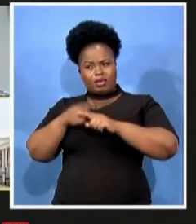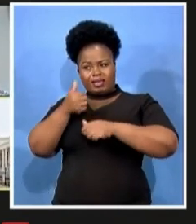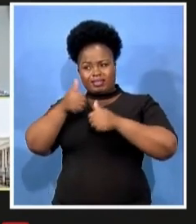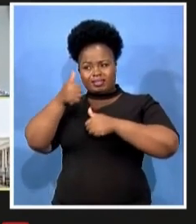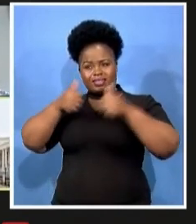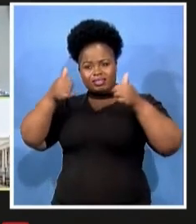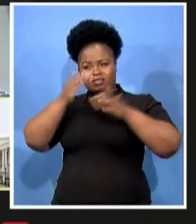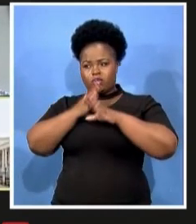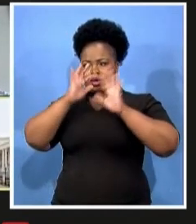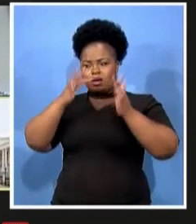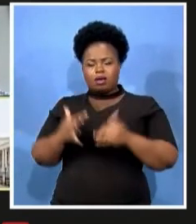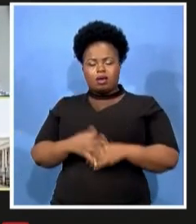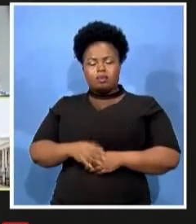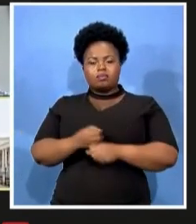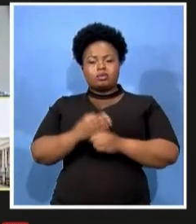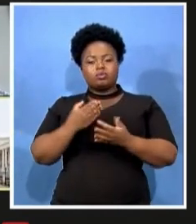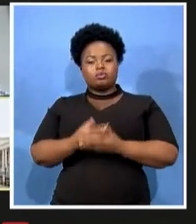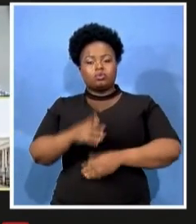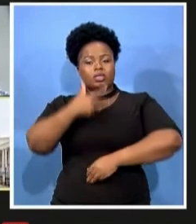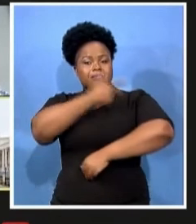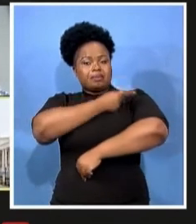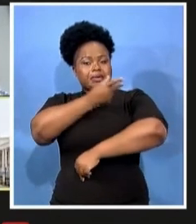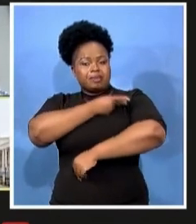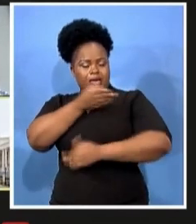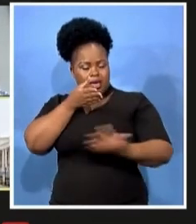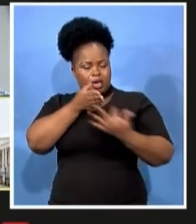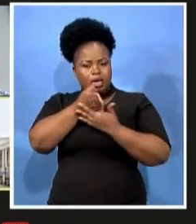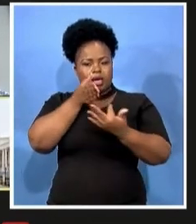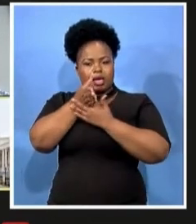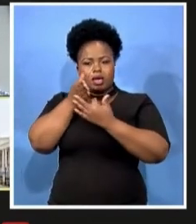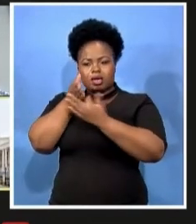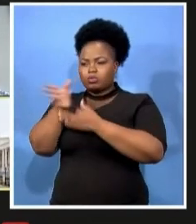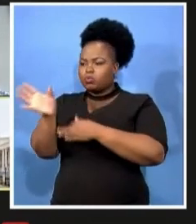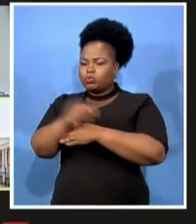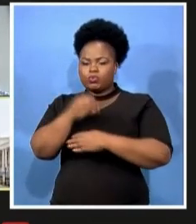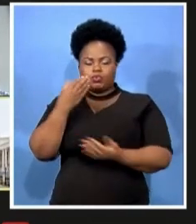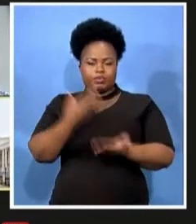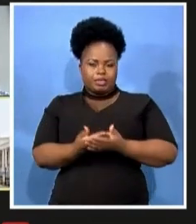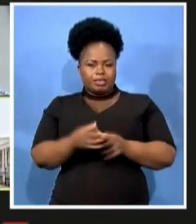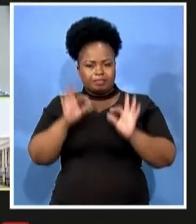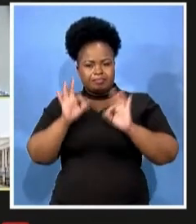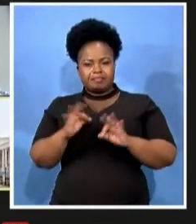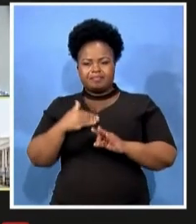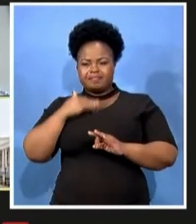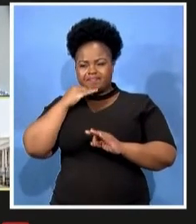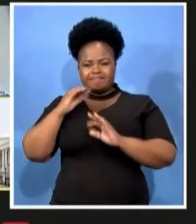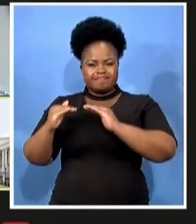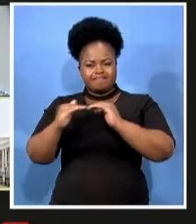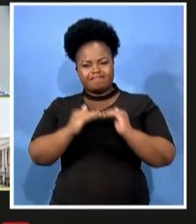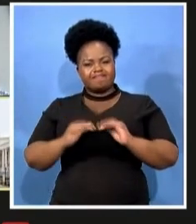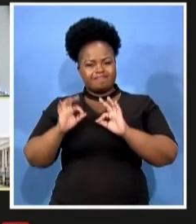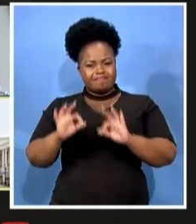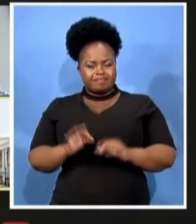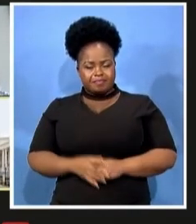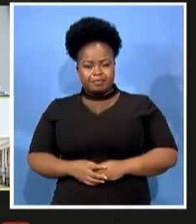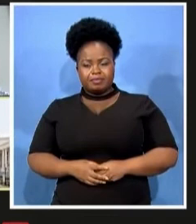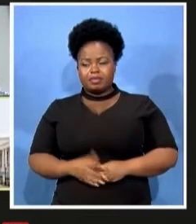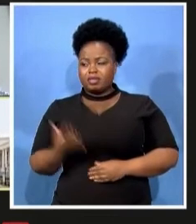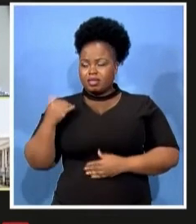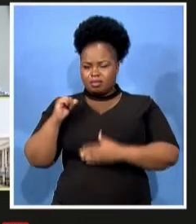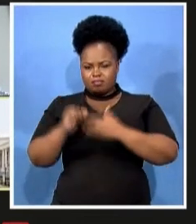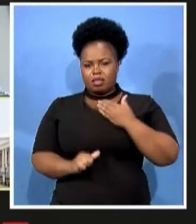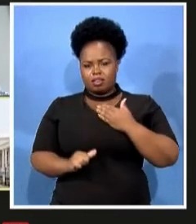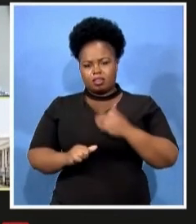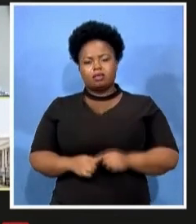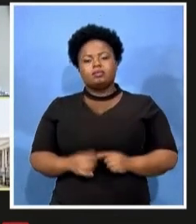vaccine is accessible to all in an efficient manner. Over the past months, particularly recently, as government all over